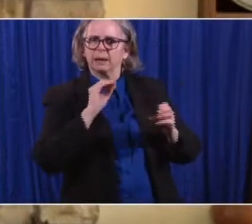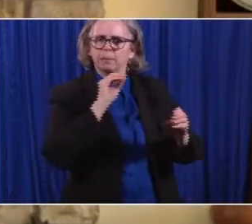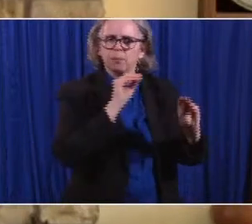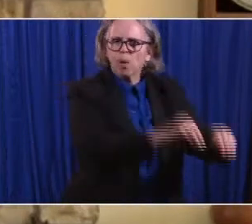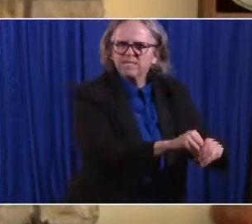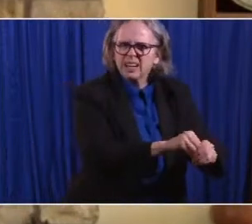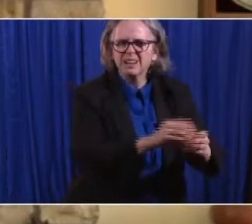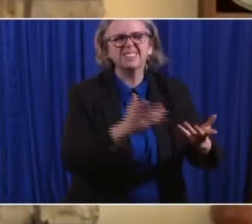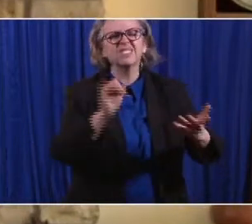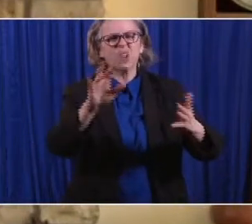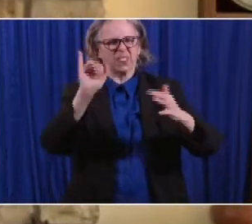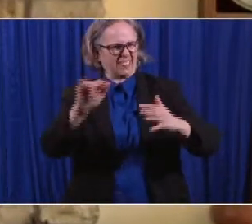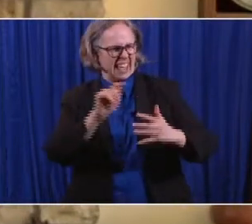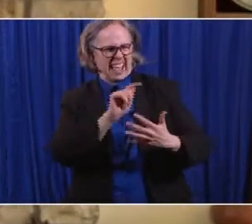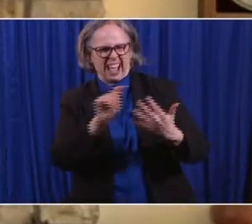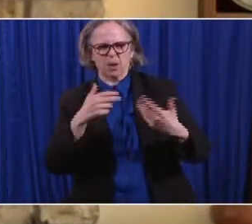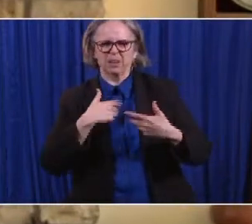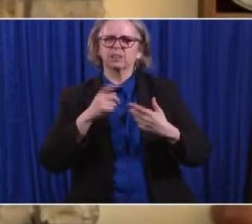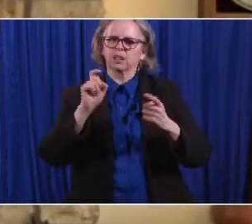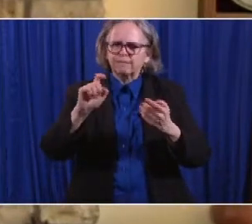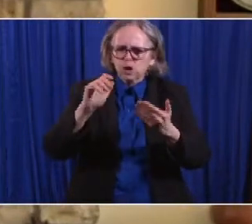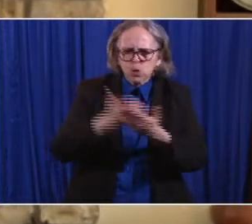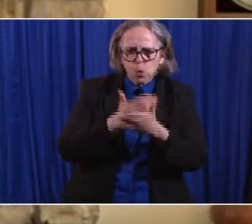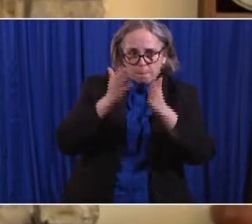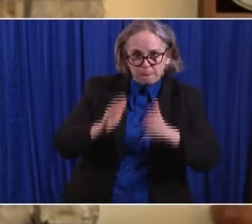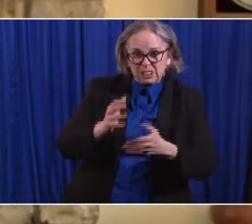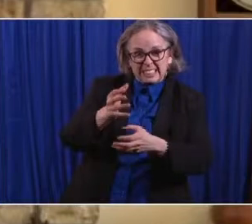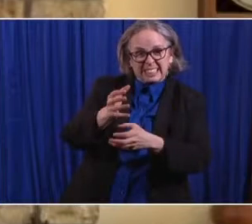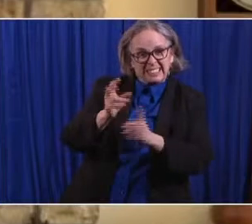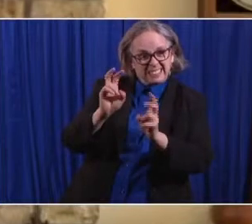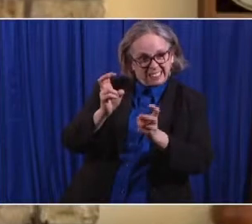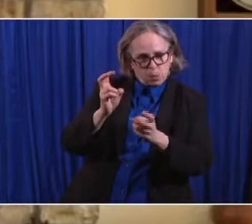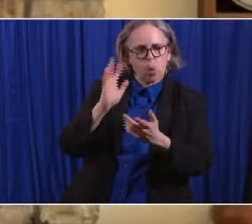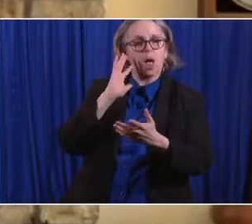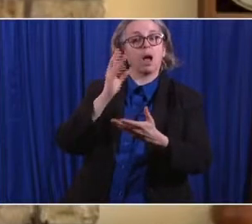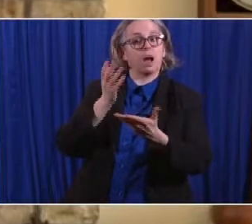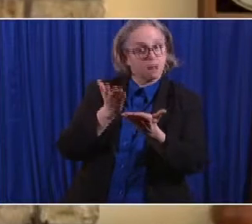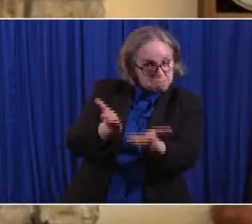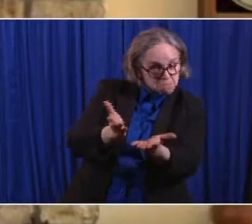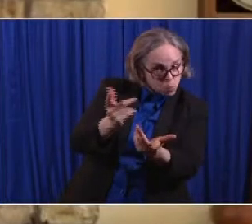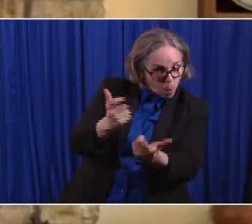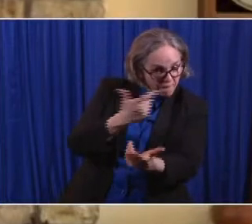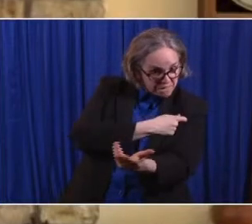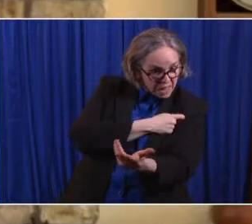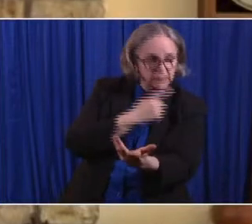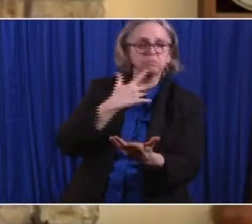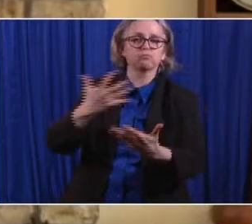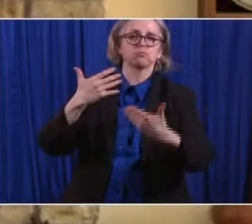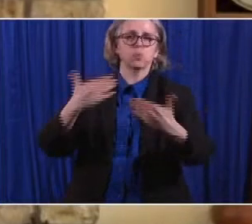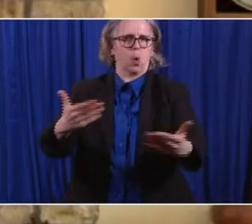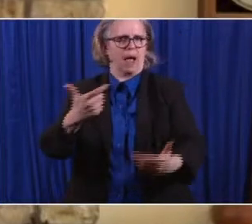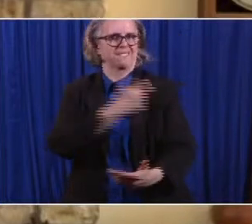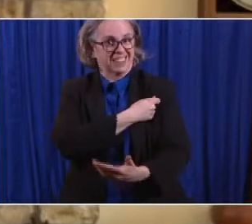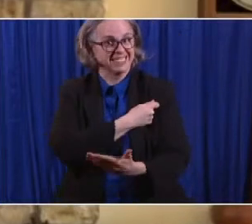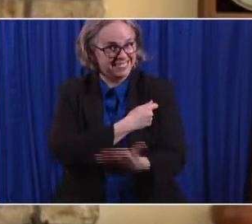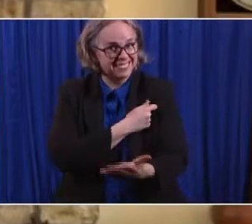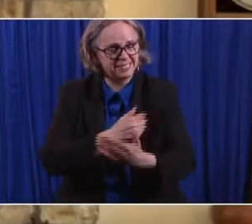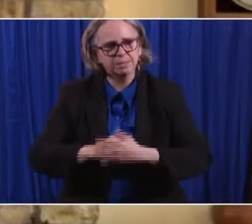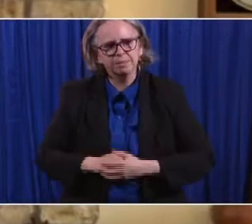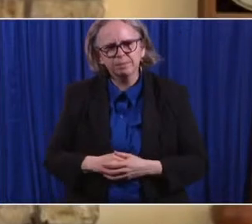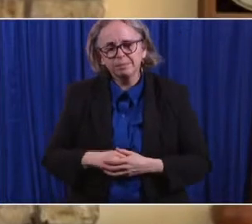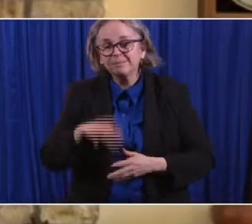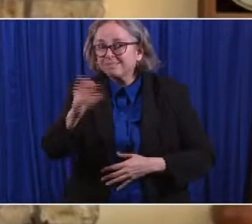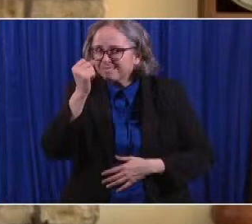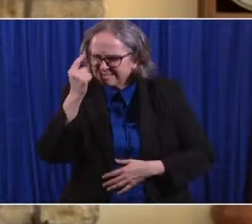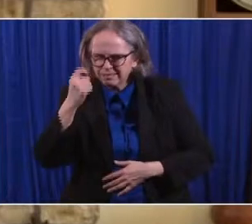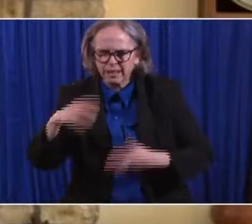new employee, every new resident should be offered and will be offered the opportunity to have a vaccination. In addition to that, we are